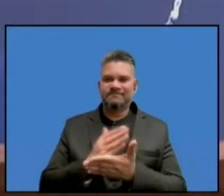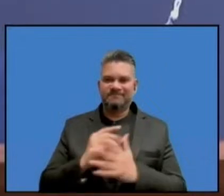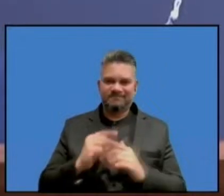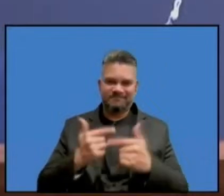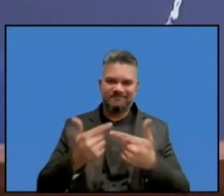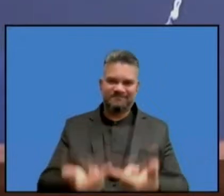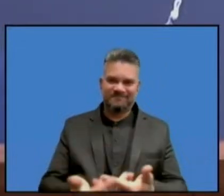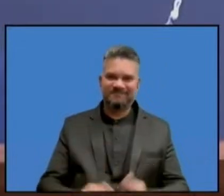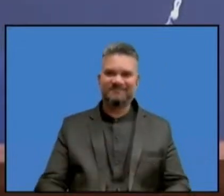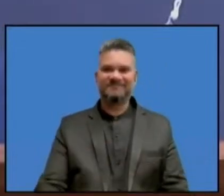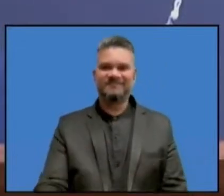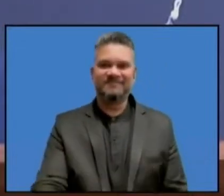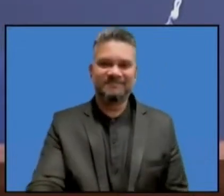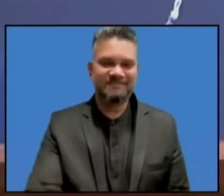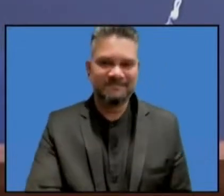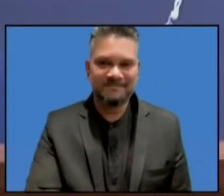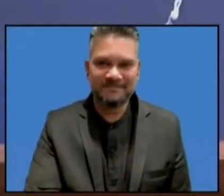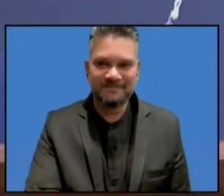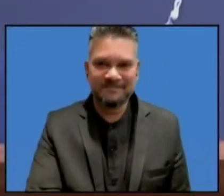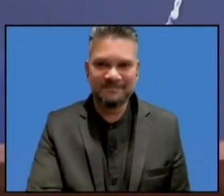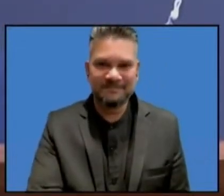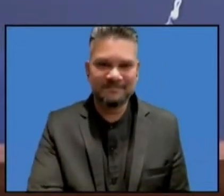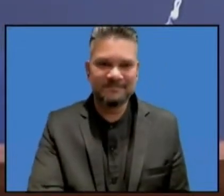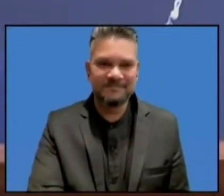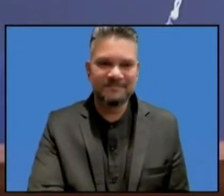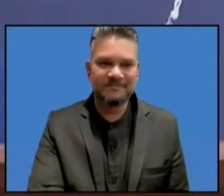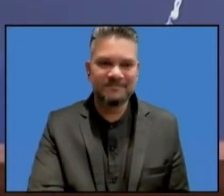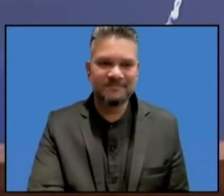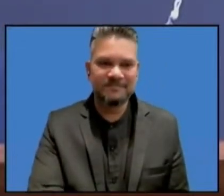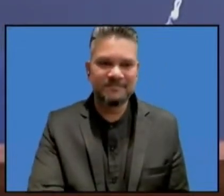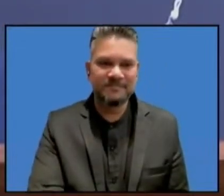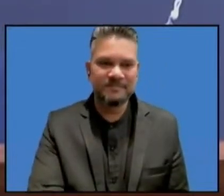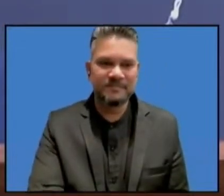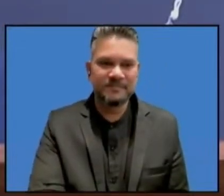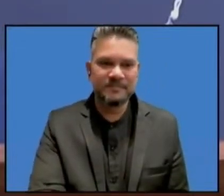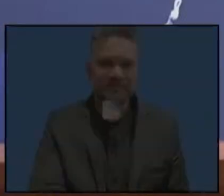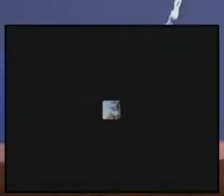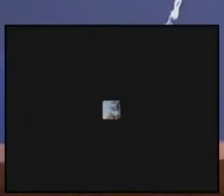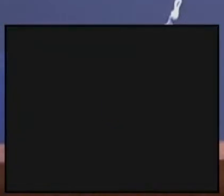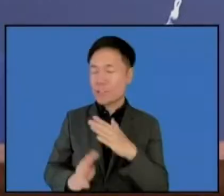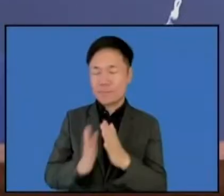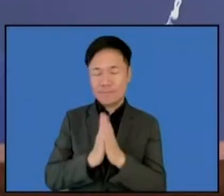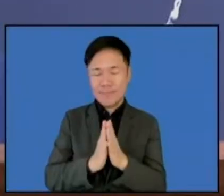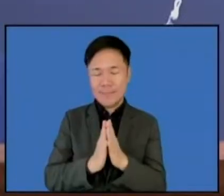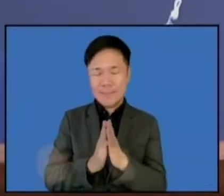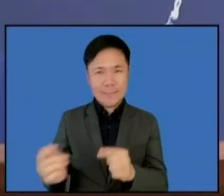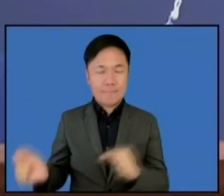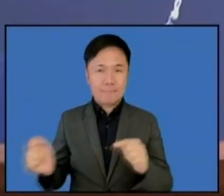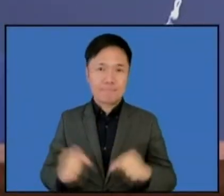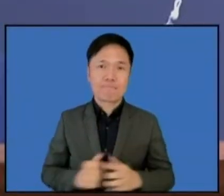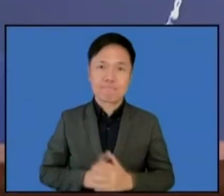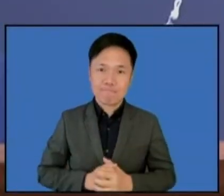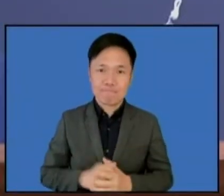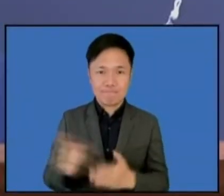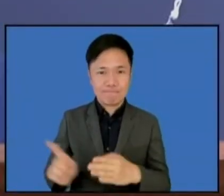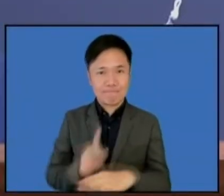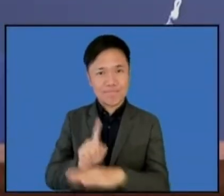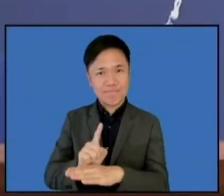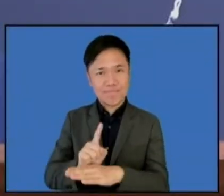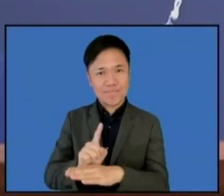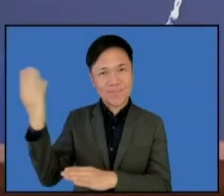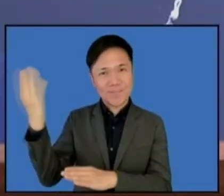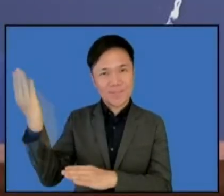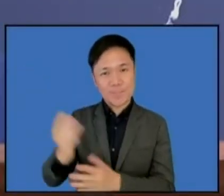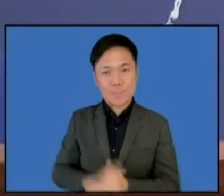the National Network for Safe Migration to have a floor. Respected Chair,